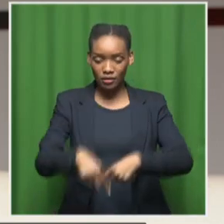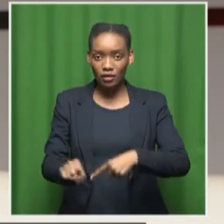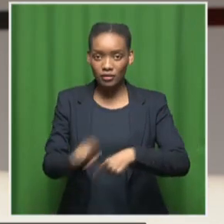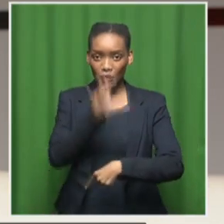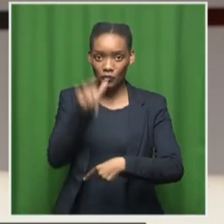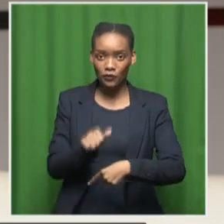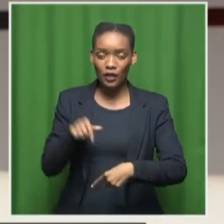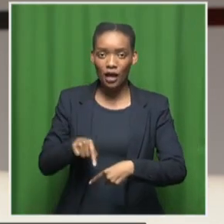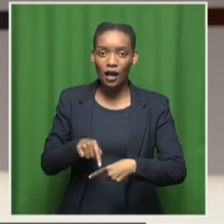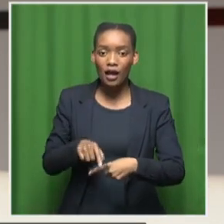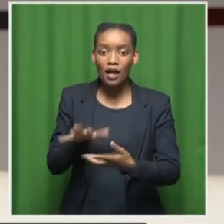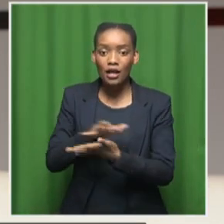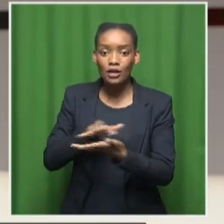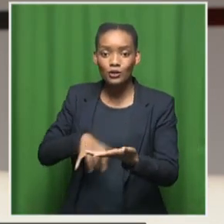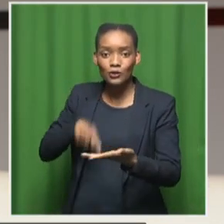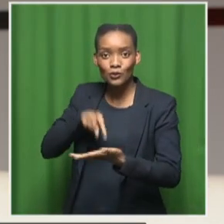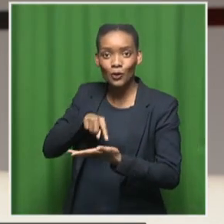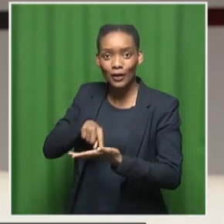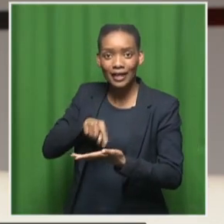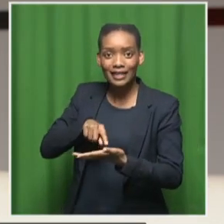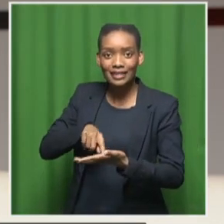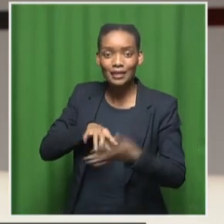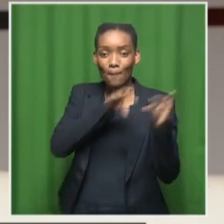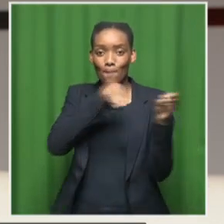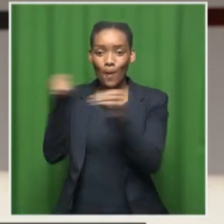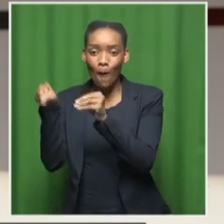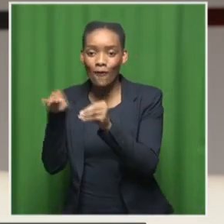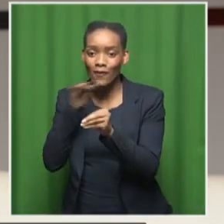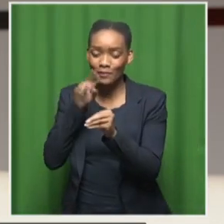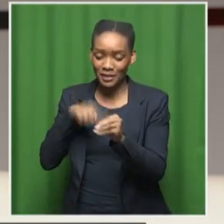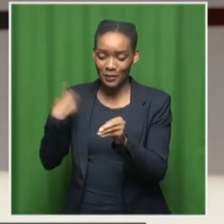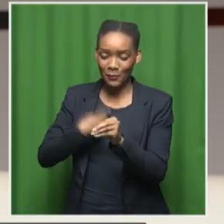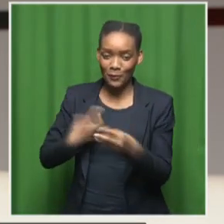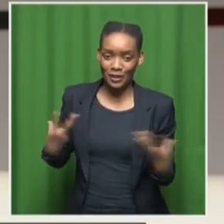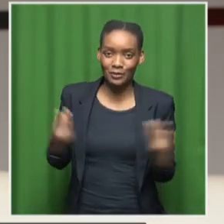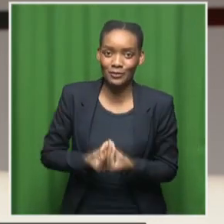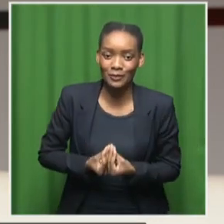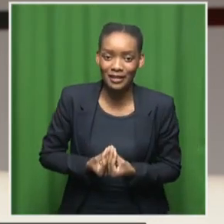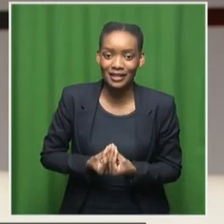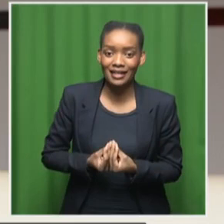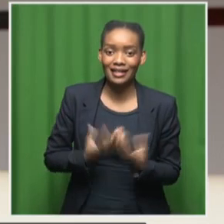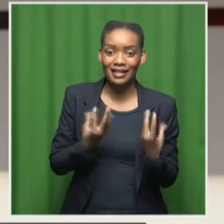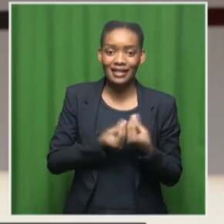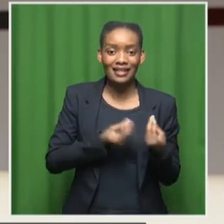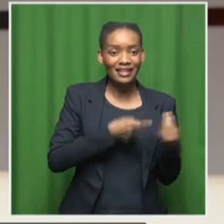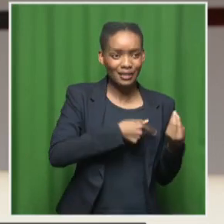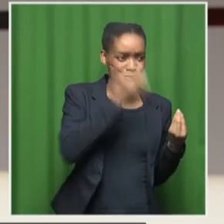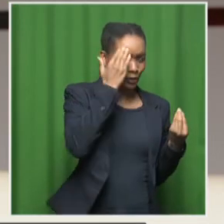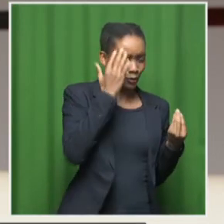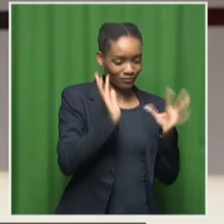these are the stories essentially that move us to be together, move us away from the things that we know.